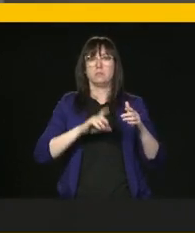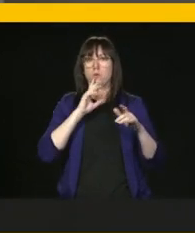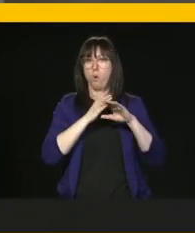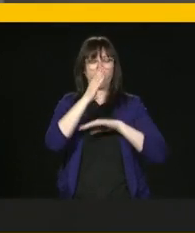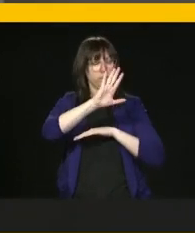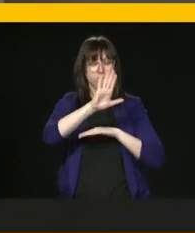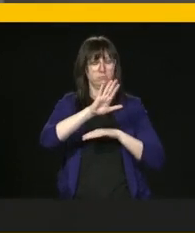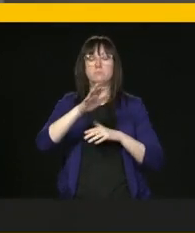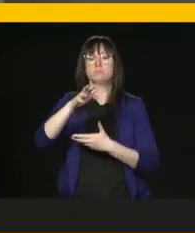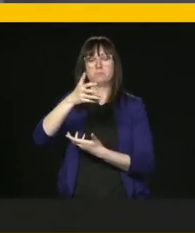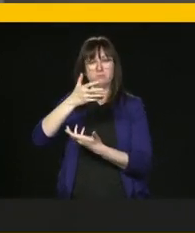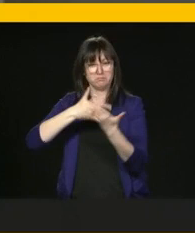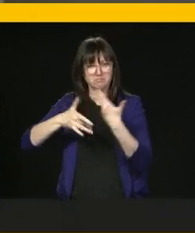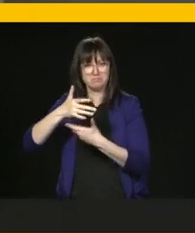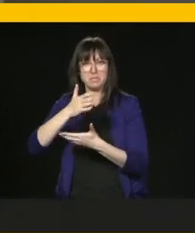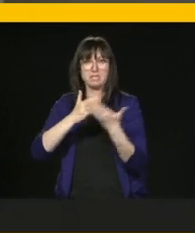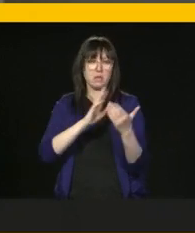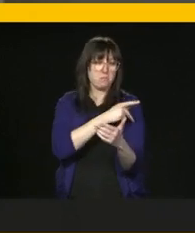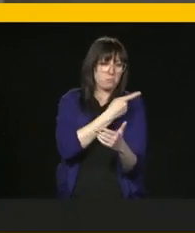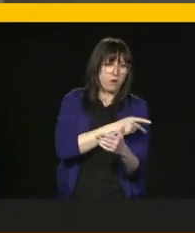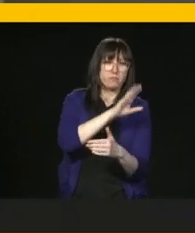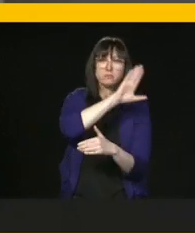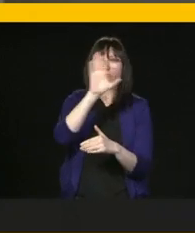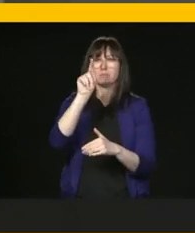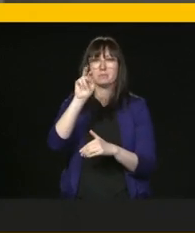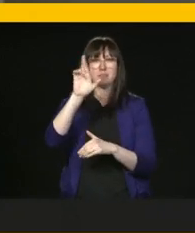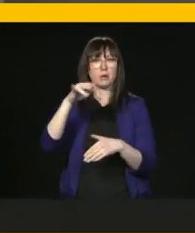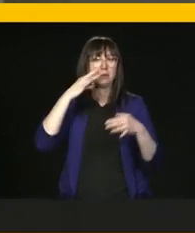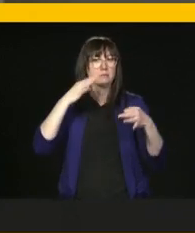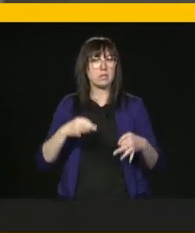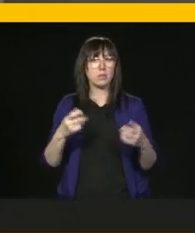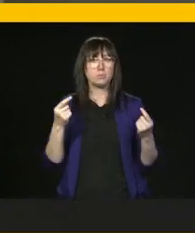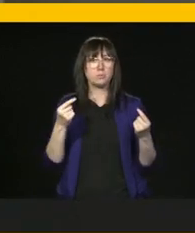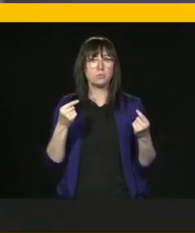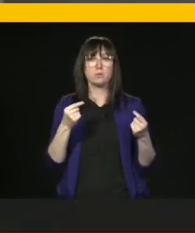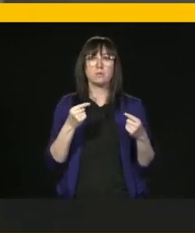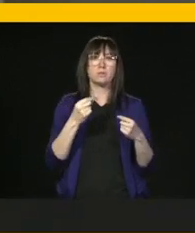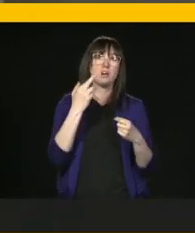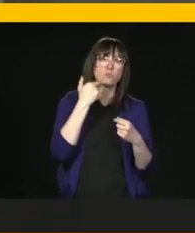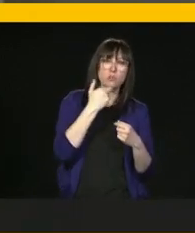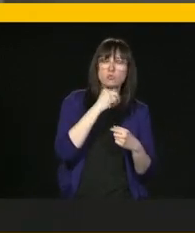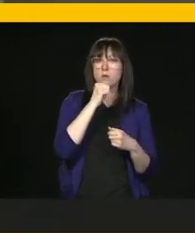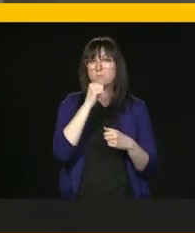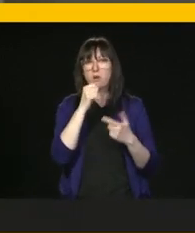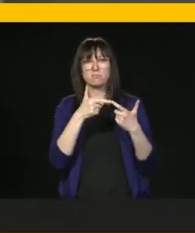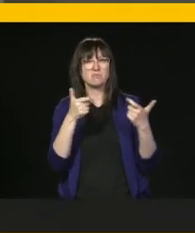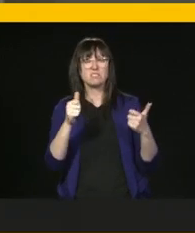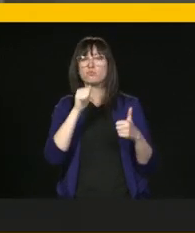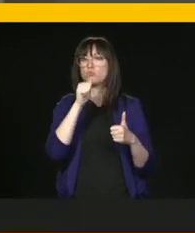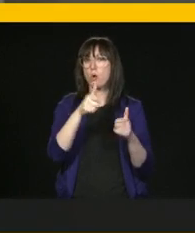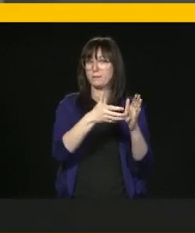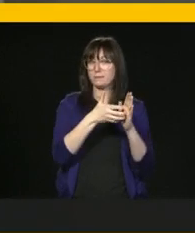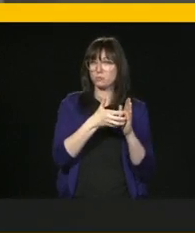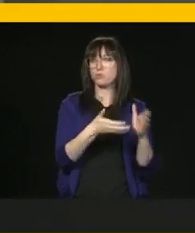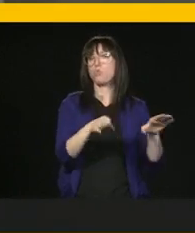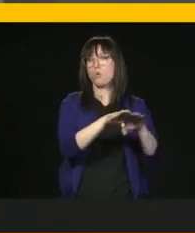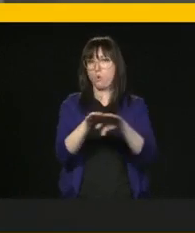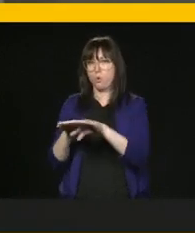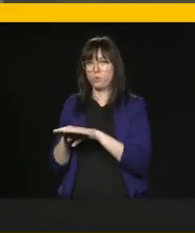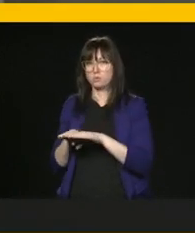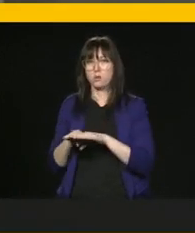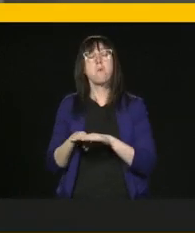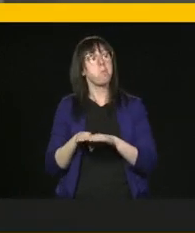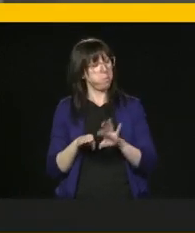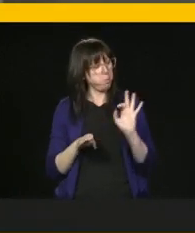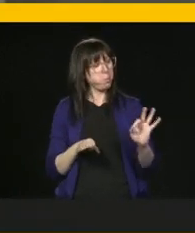territories have chosen to close down establishments that are considered non-essential. In our mind, these are all very good measures. I'll turn to Dr. Tam to